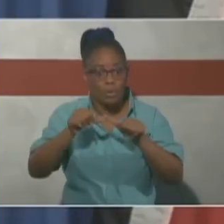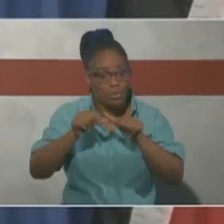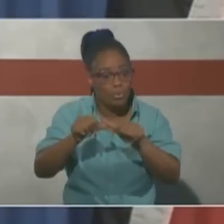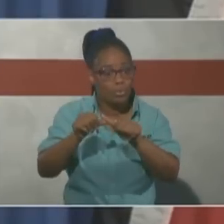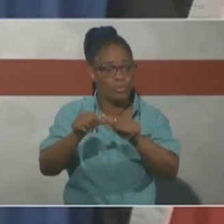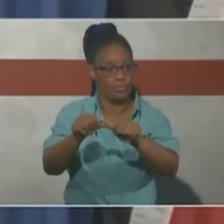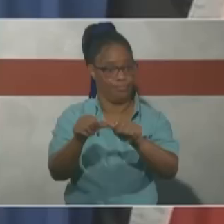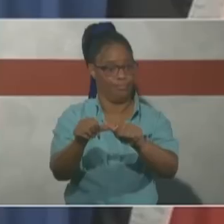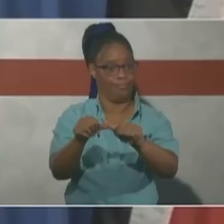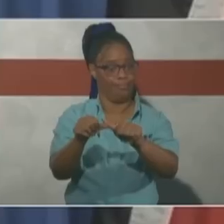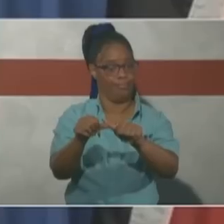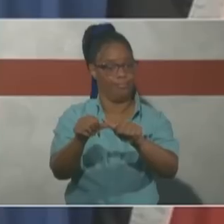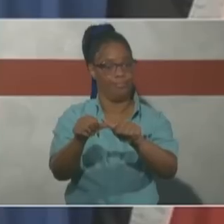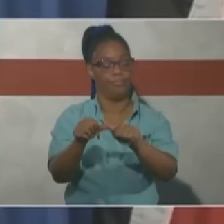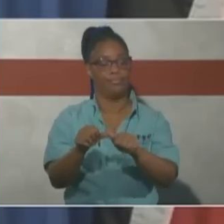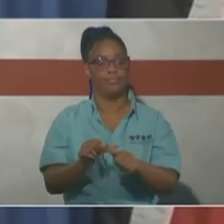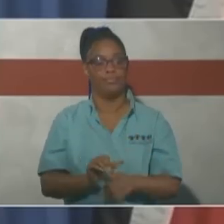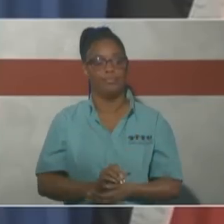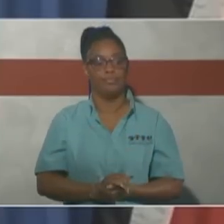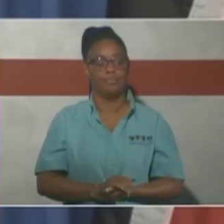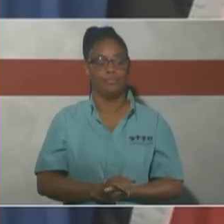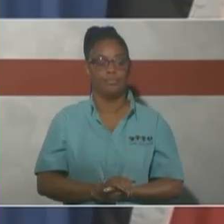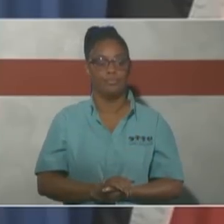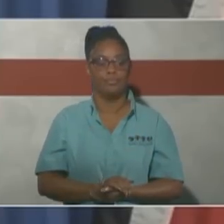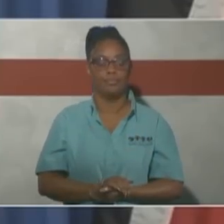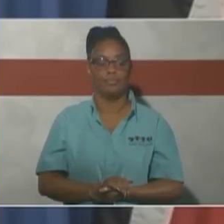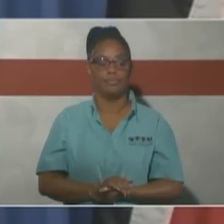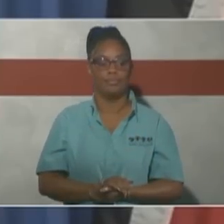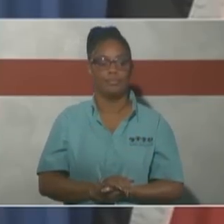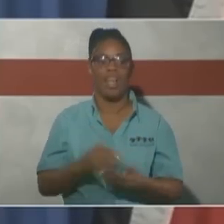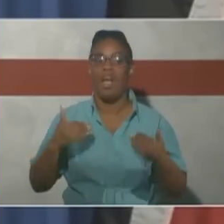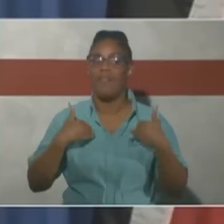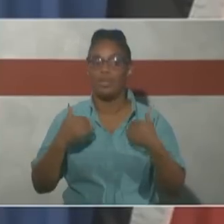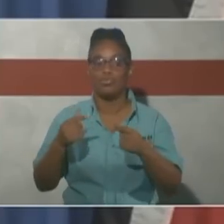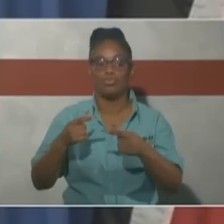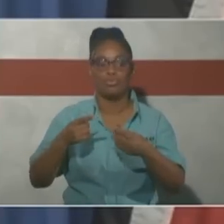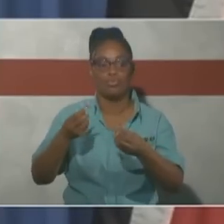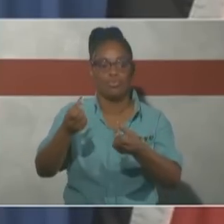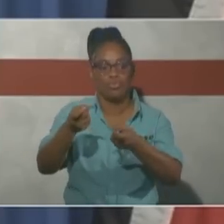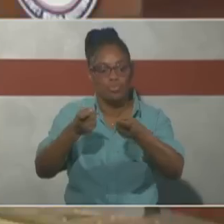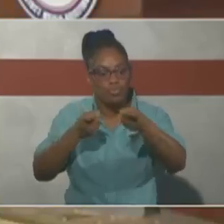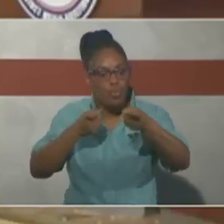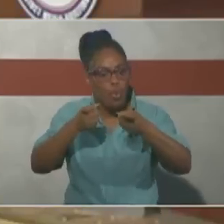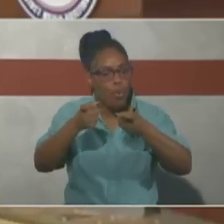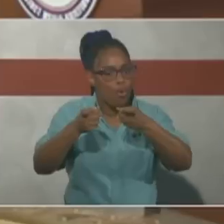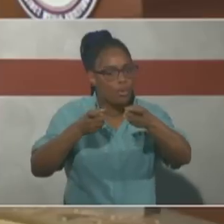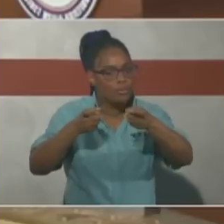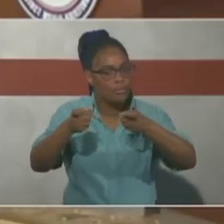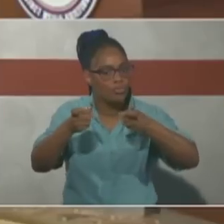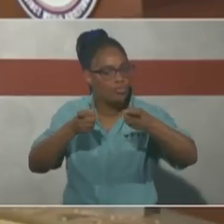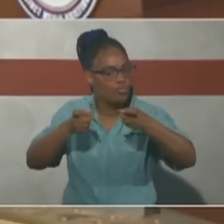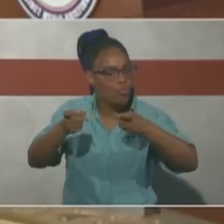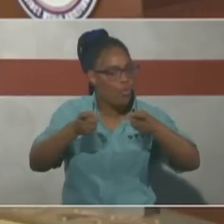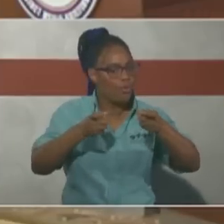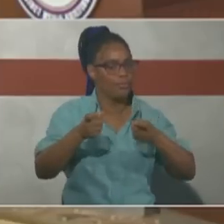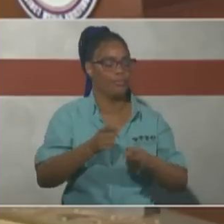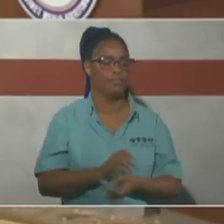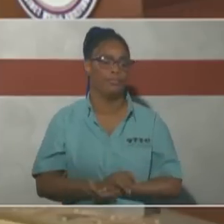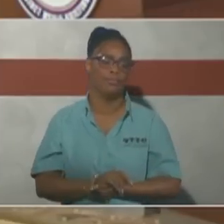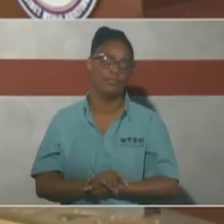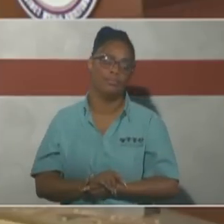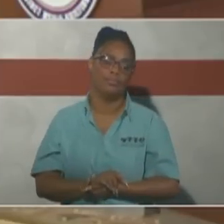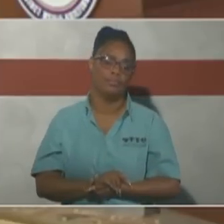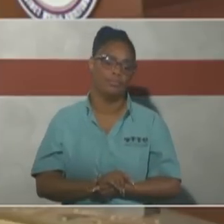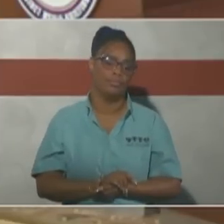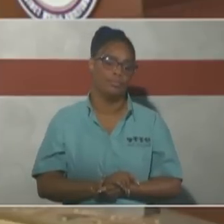Parson to spend a couple of minutes telling the population about the comorbidity exposure and what is